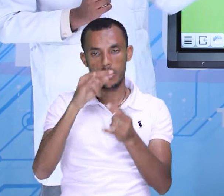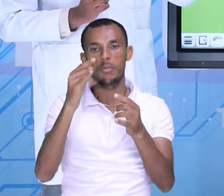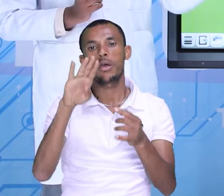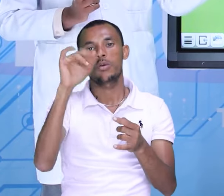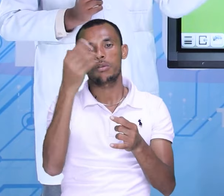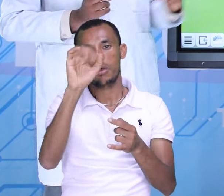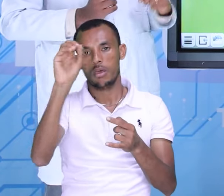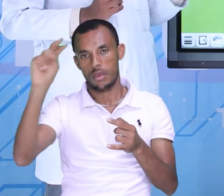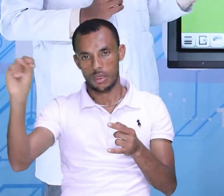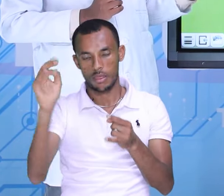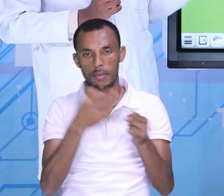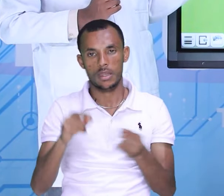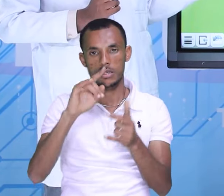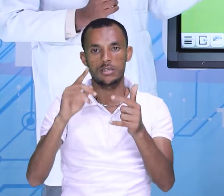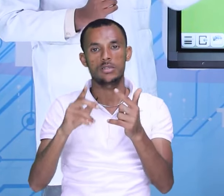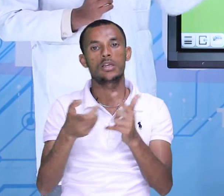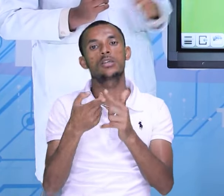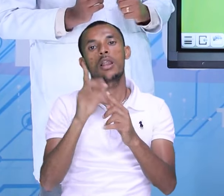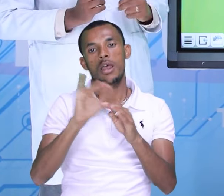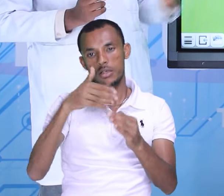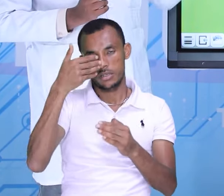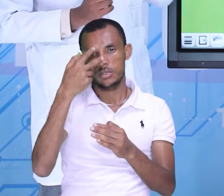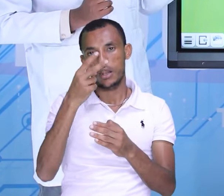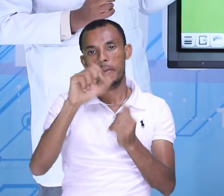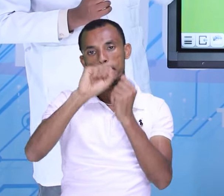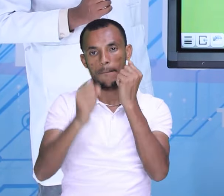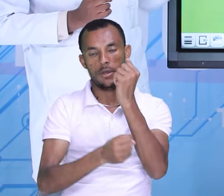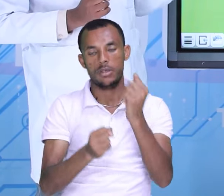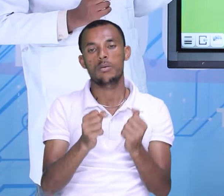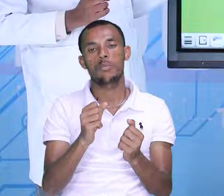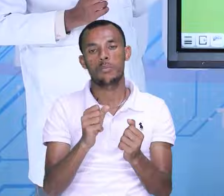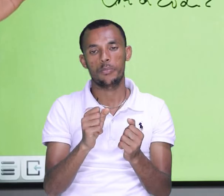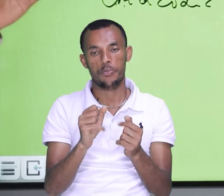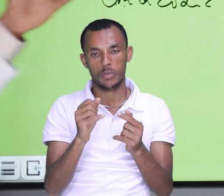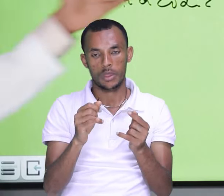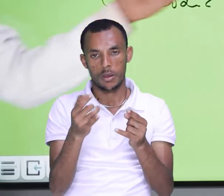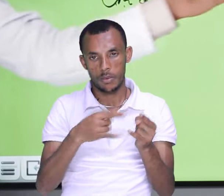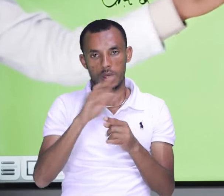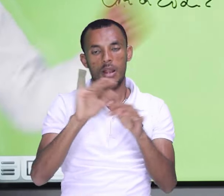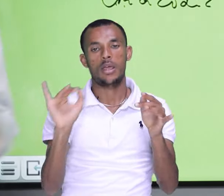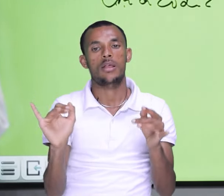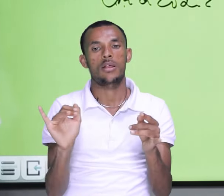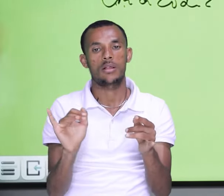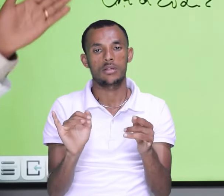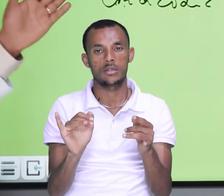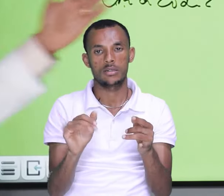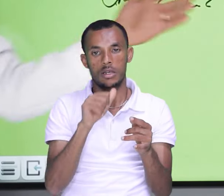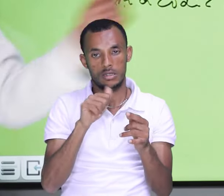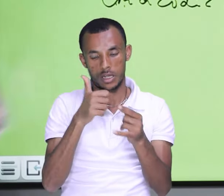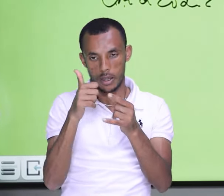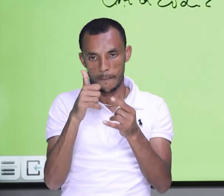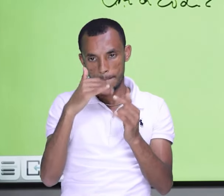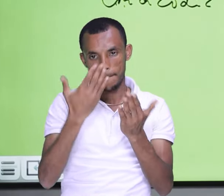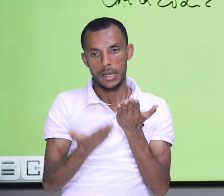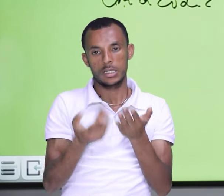one is in acidic media. The other one is what? In basic media. Therefore, in acidic media, balance this method or this